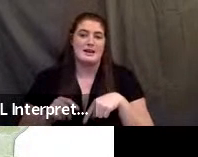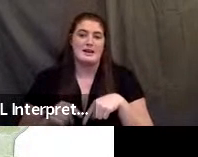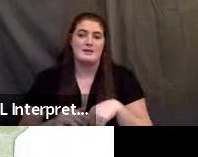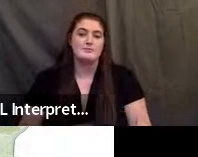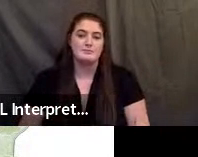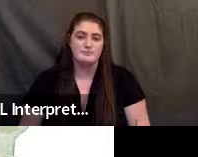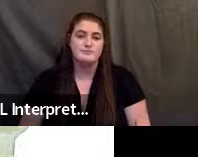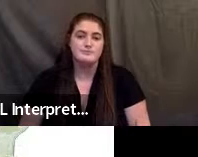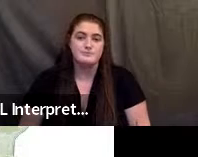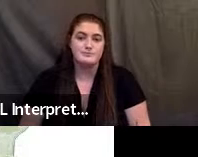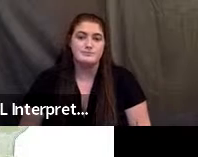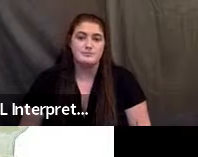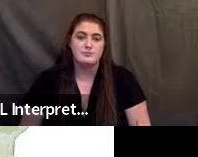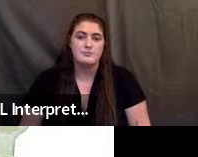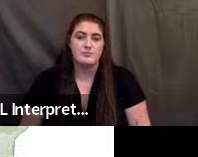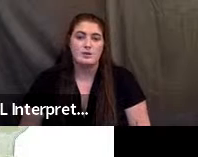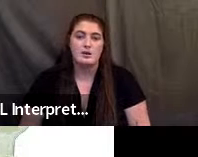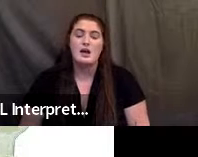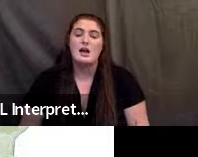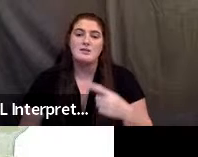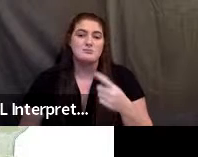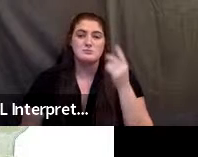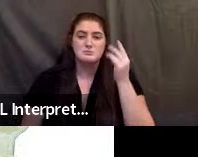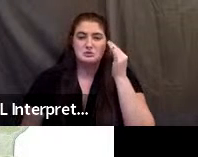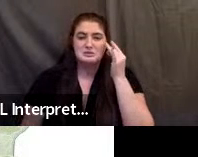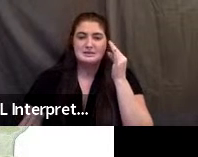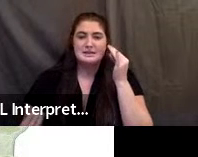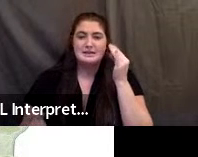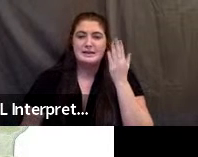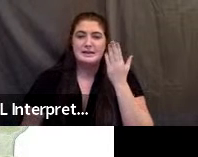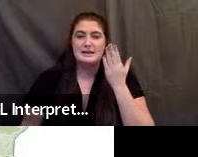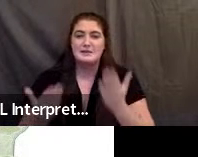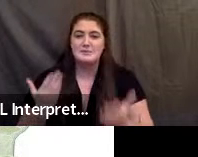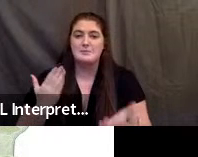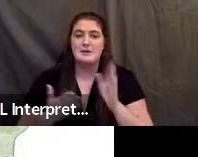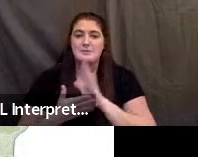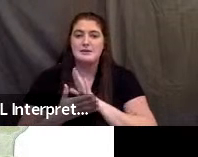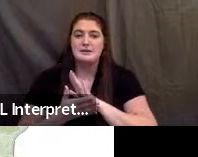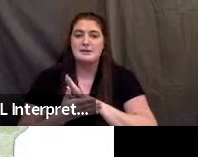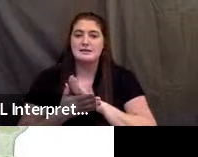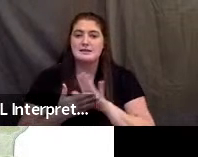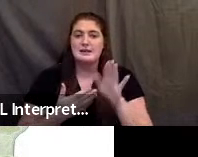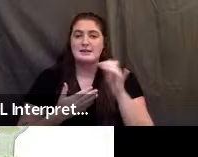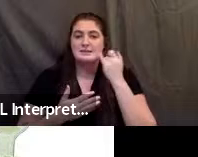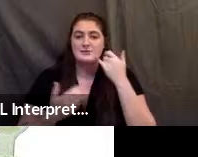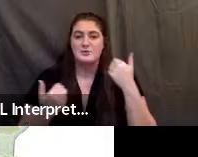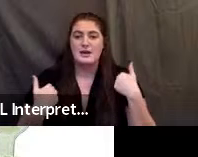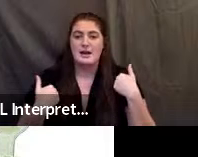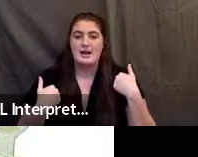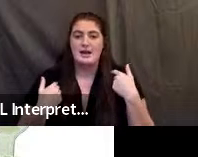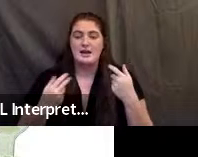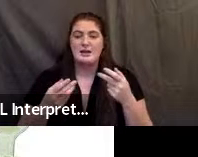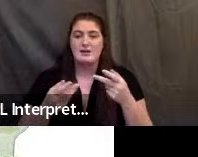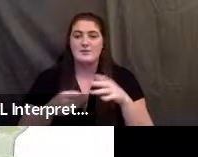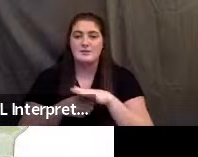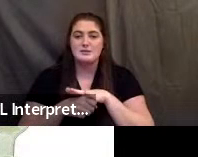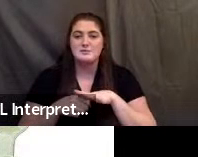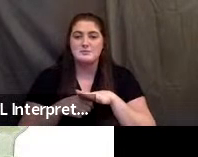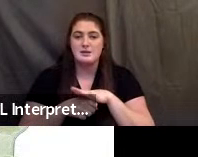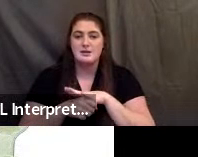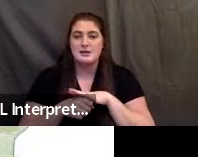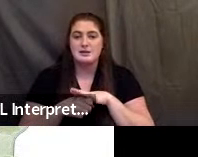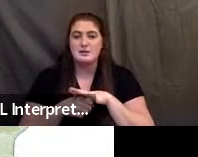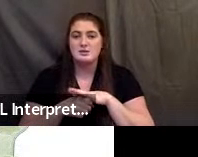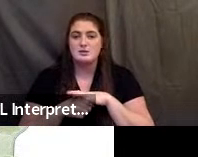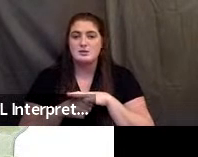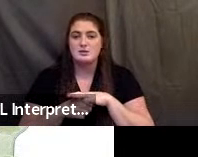Okay. I'm just thinking that it might be nice if you have the space, even if it wraps a little bit, to